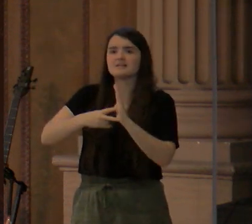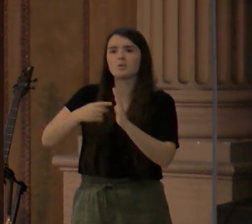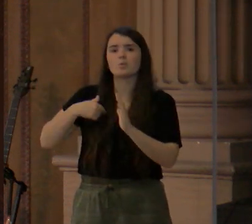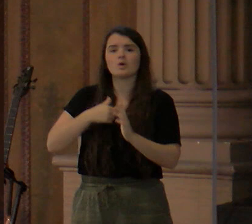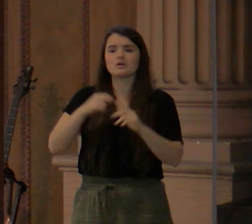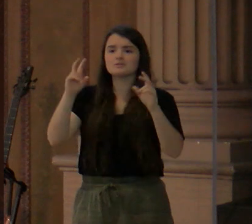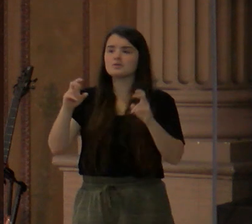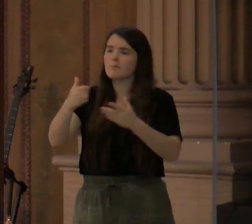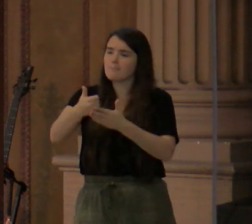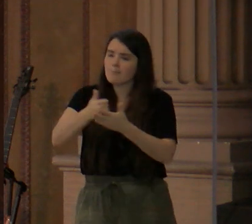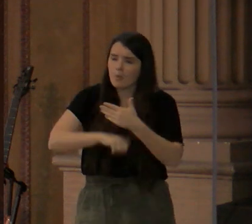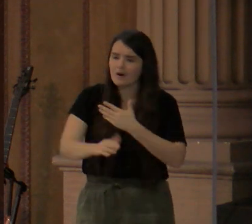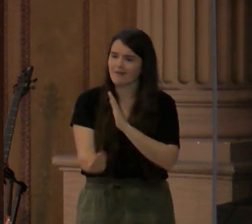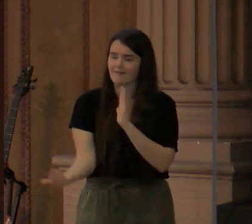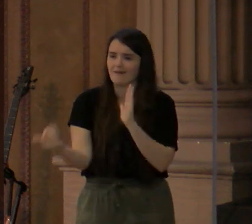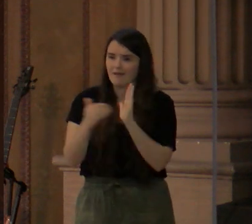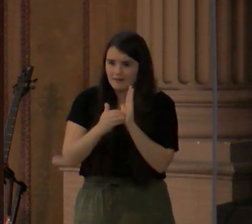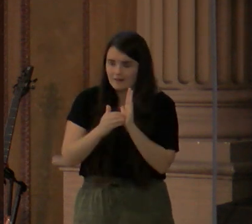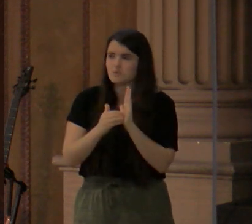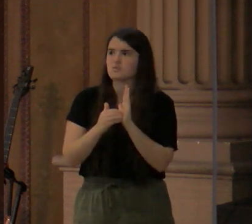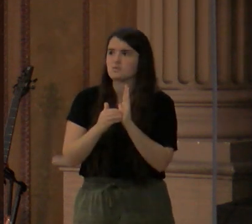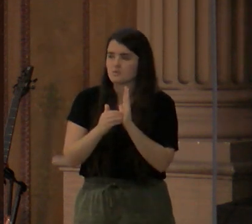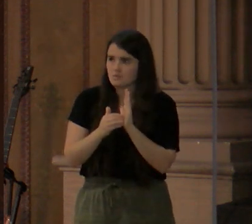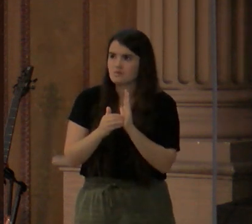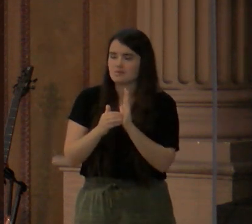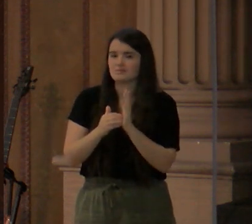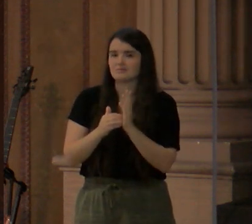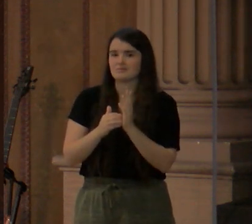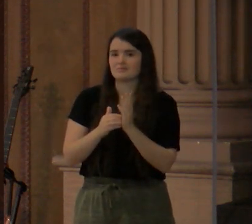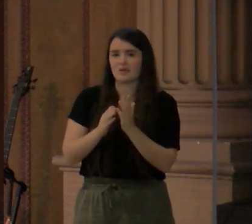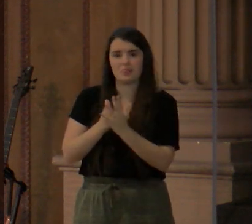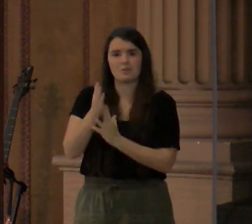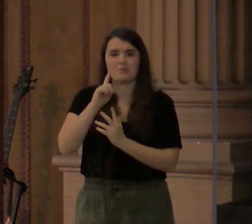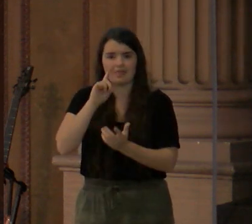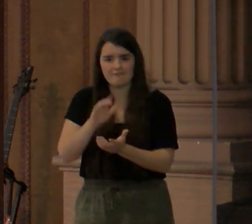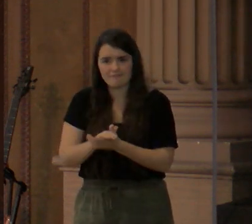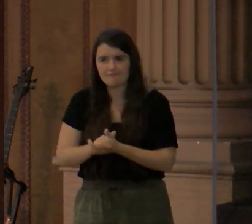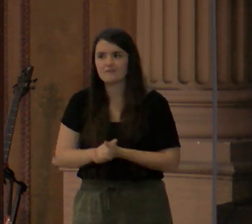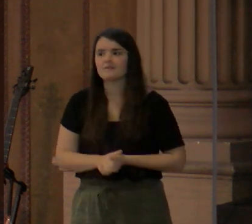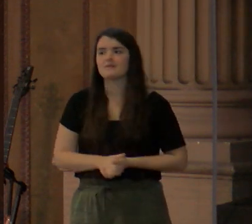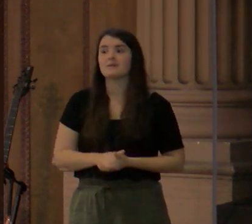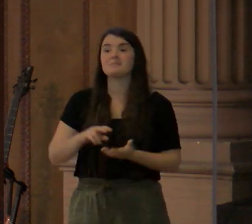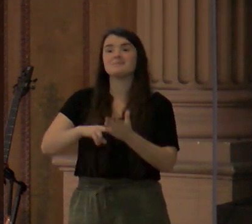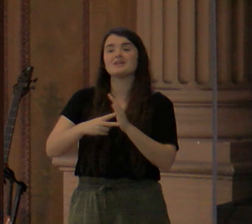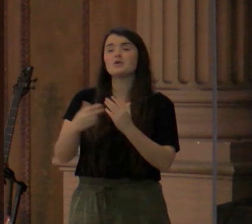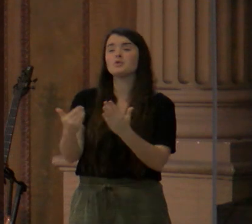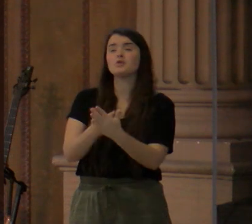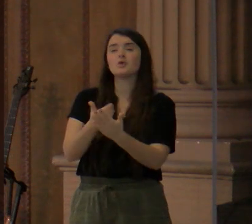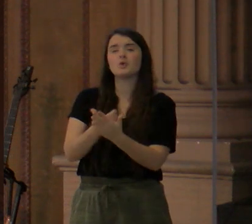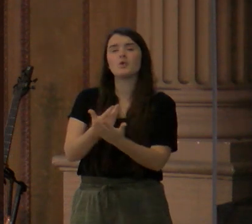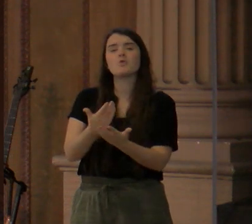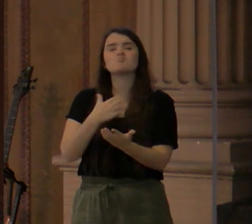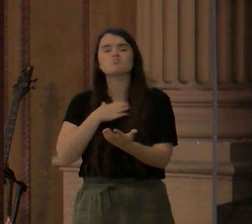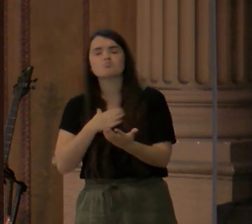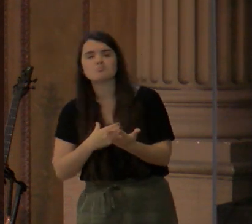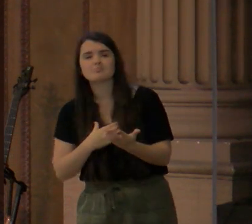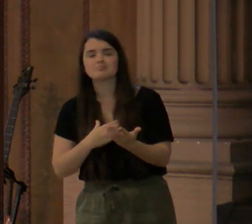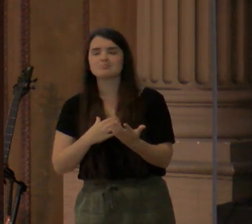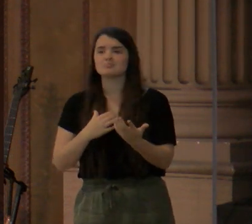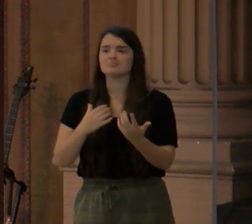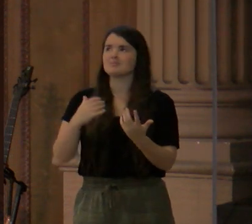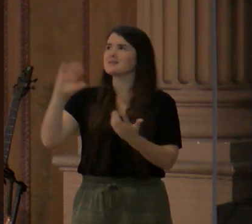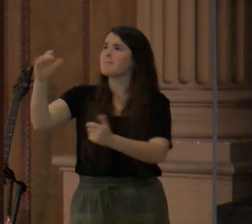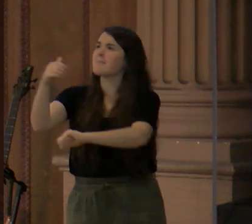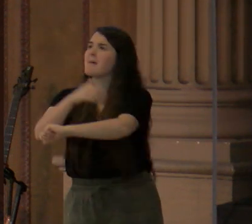We're born anew when we believe. When we come to believe, there are new appetites. There's new power. We're